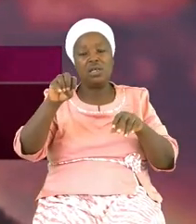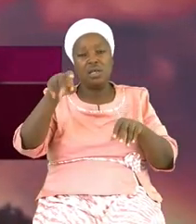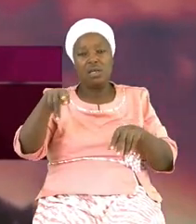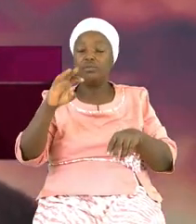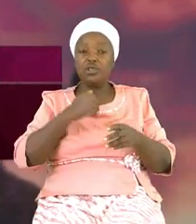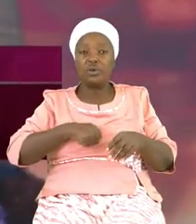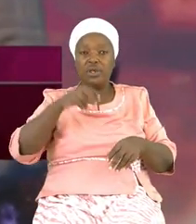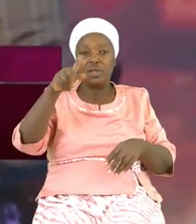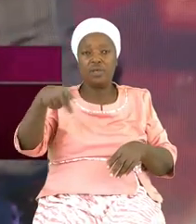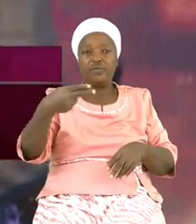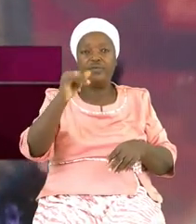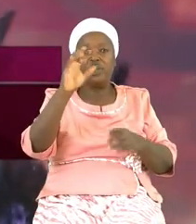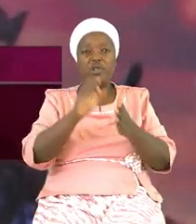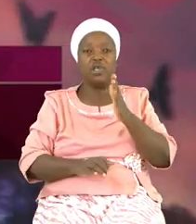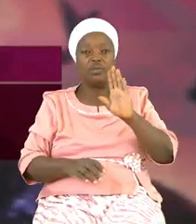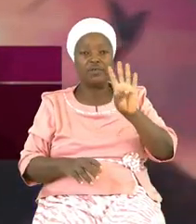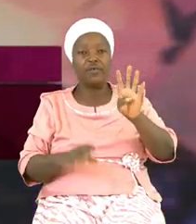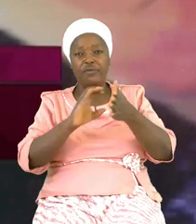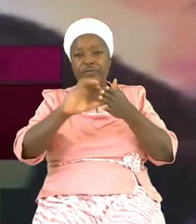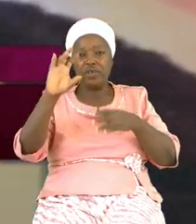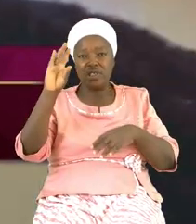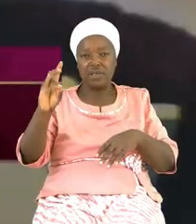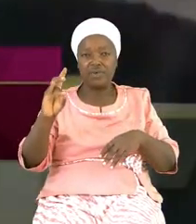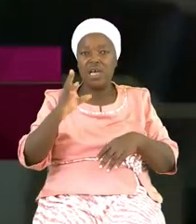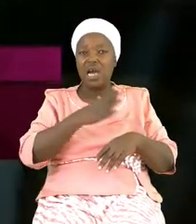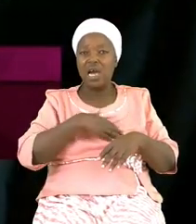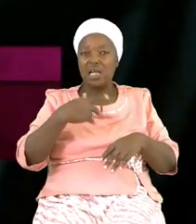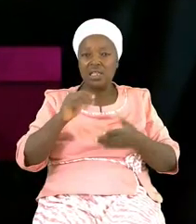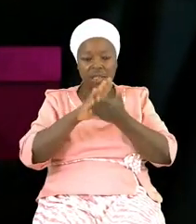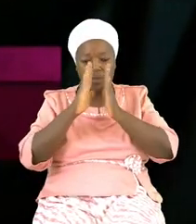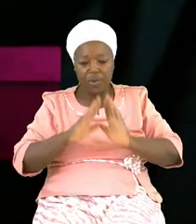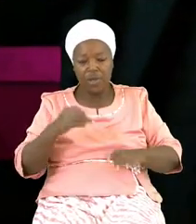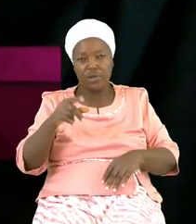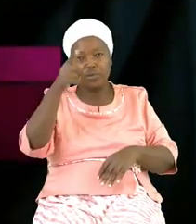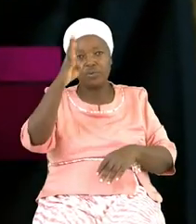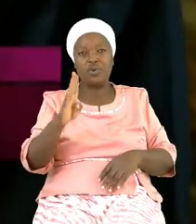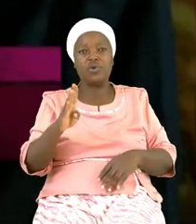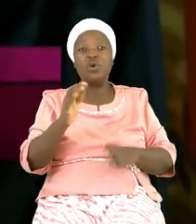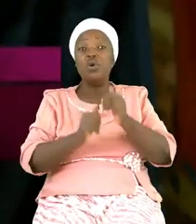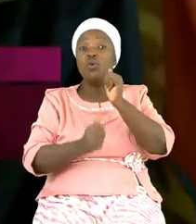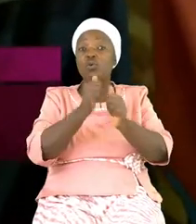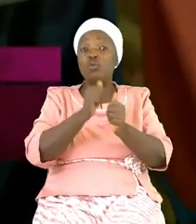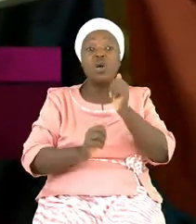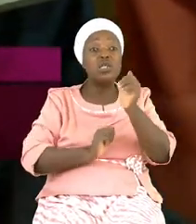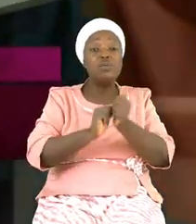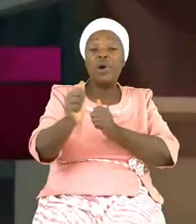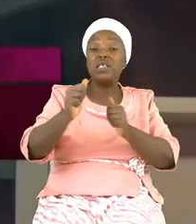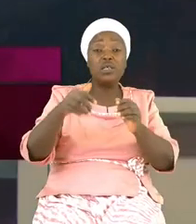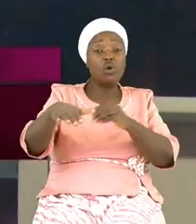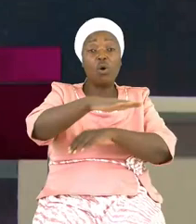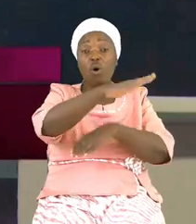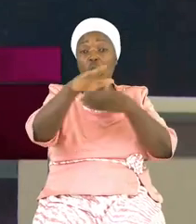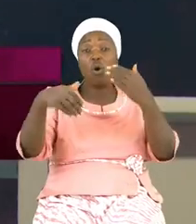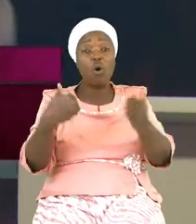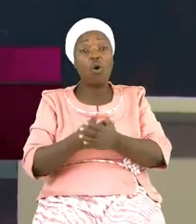from verse 7. And the peace of God, which passes all